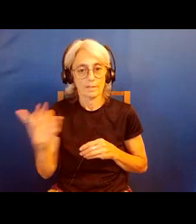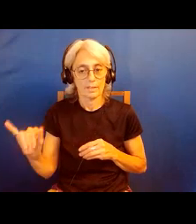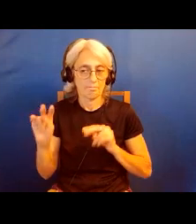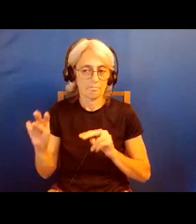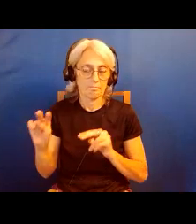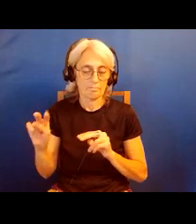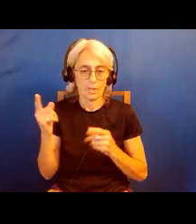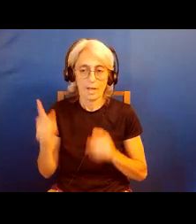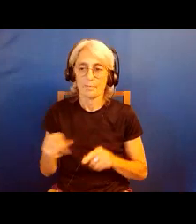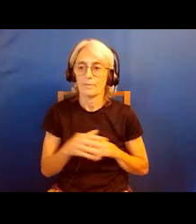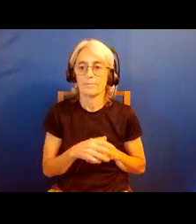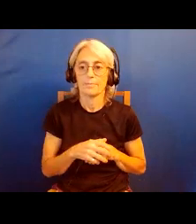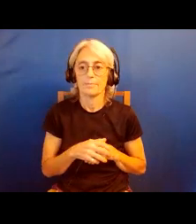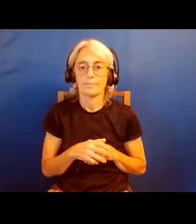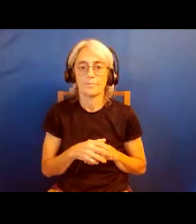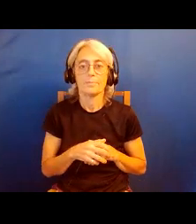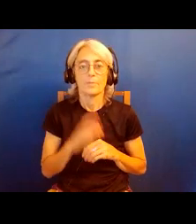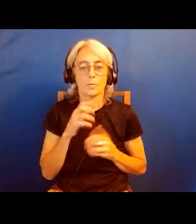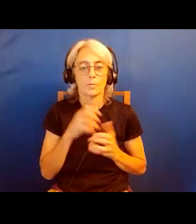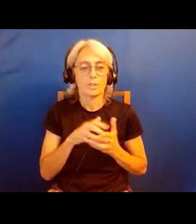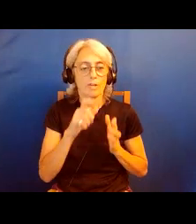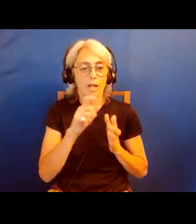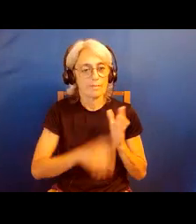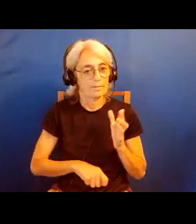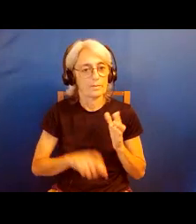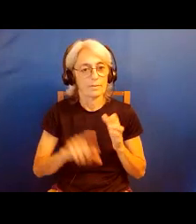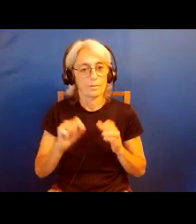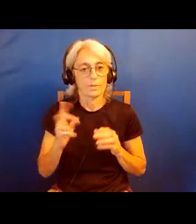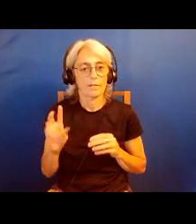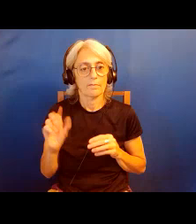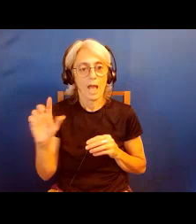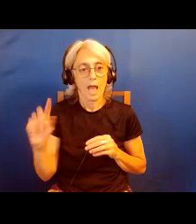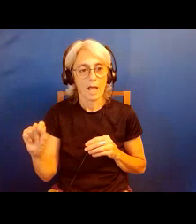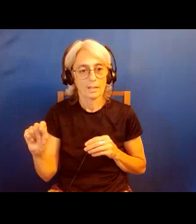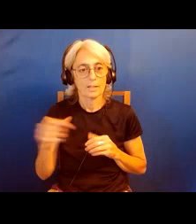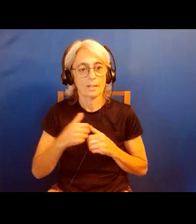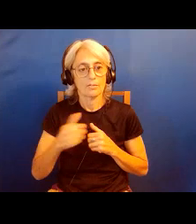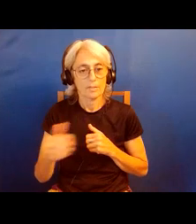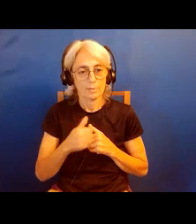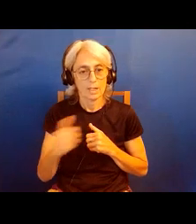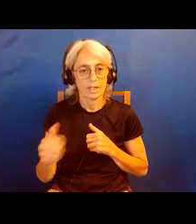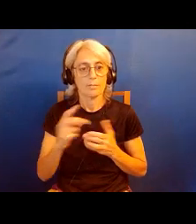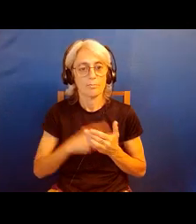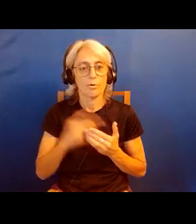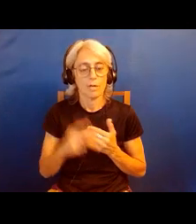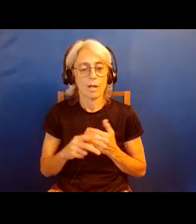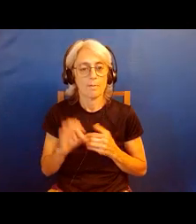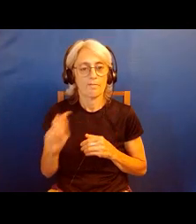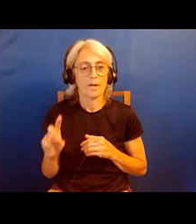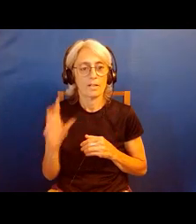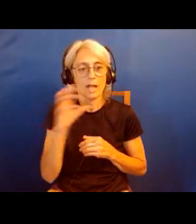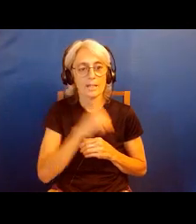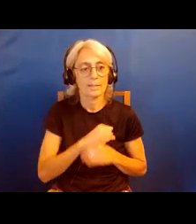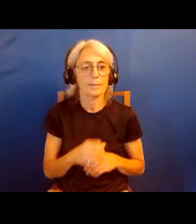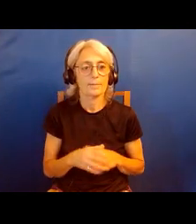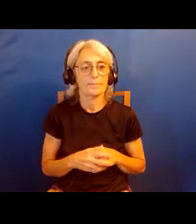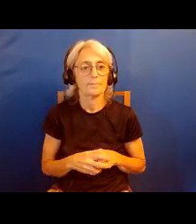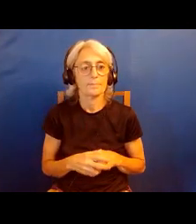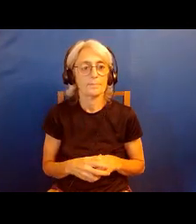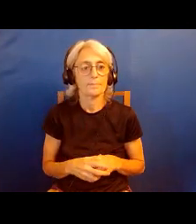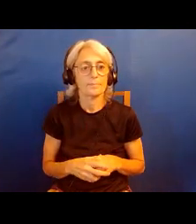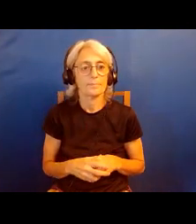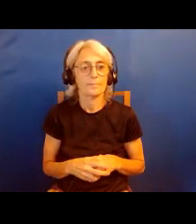we do plan to present the draft 2027 active transportation program fund estimate. Next slide, please. And